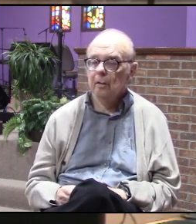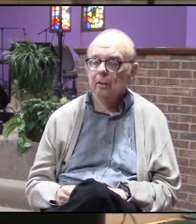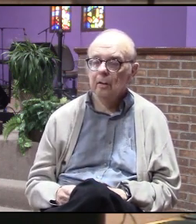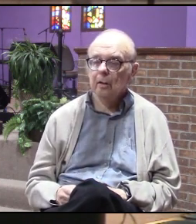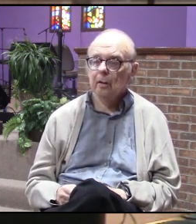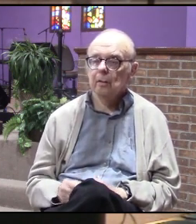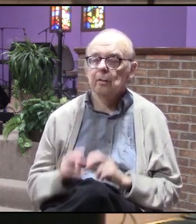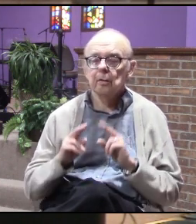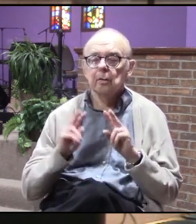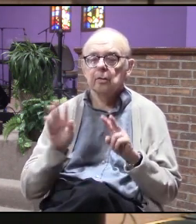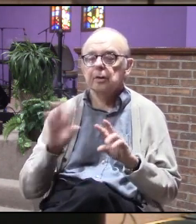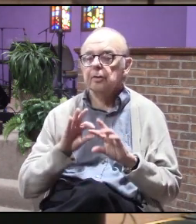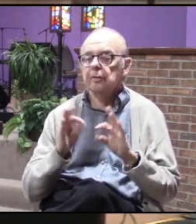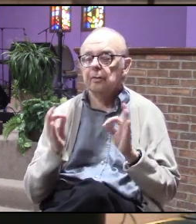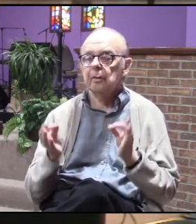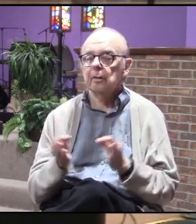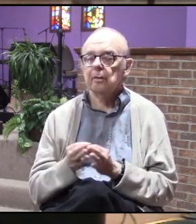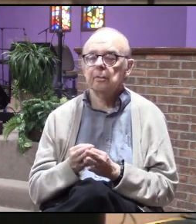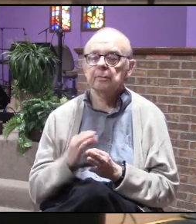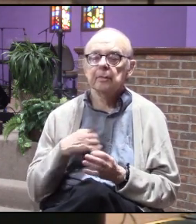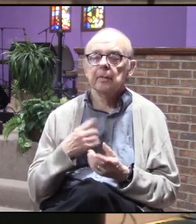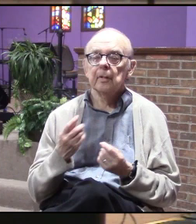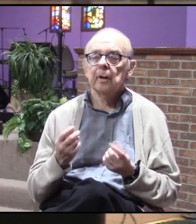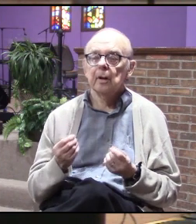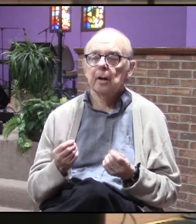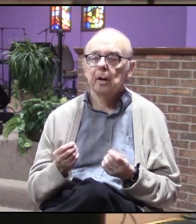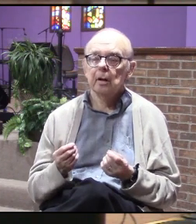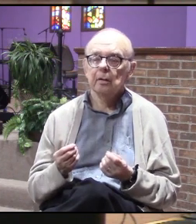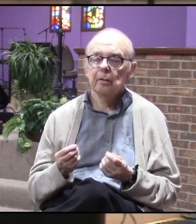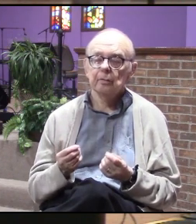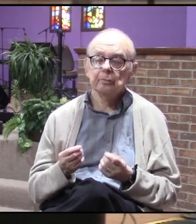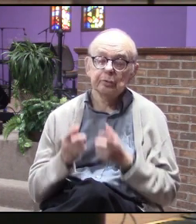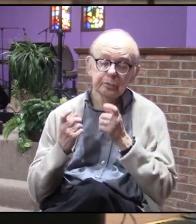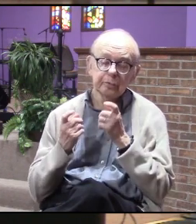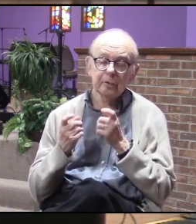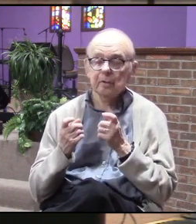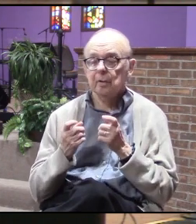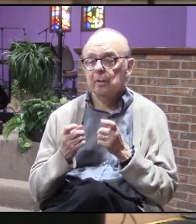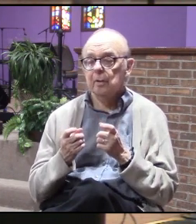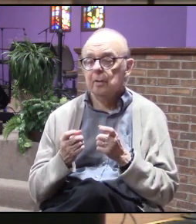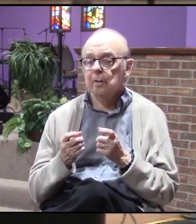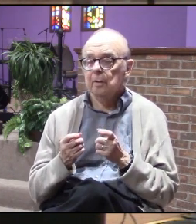look at your family. What do? It's a mad rush.